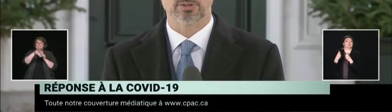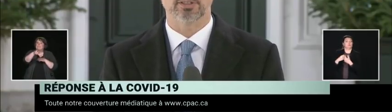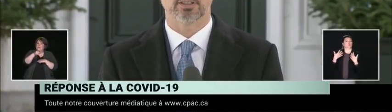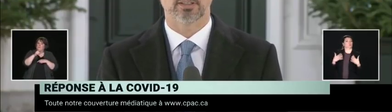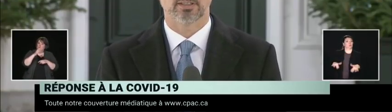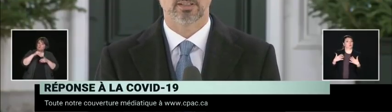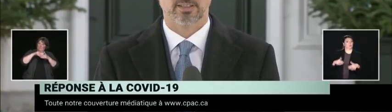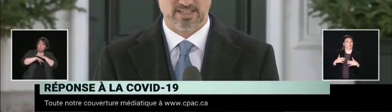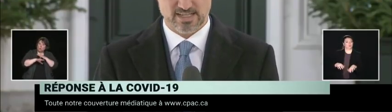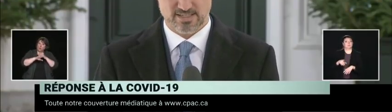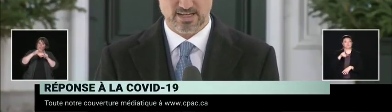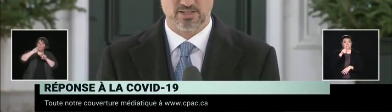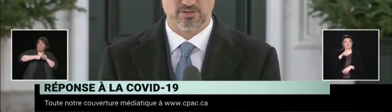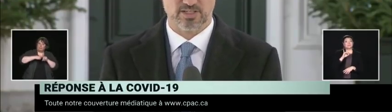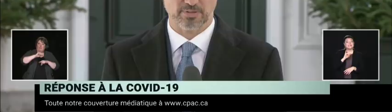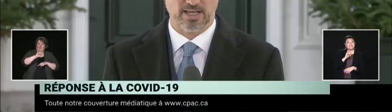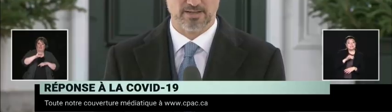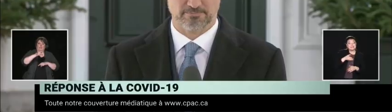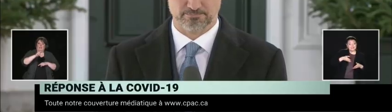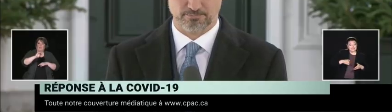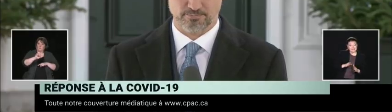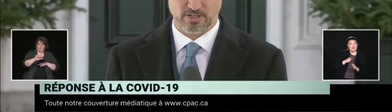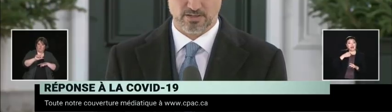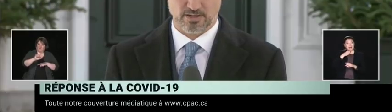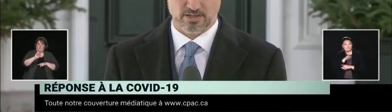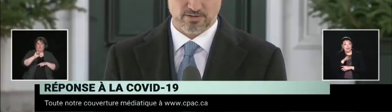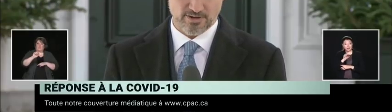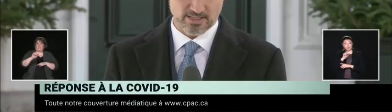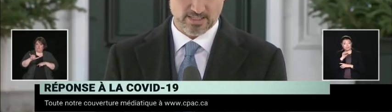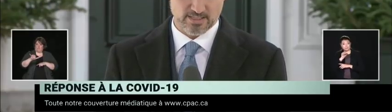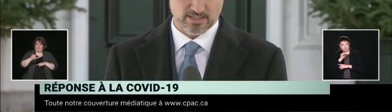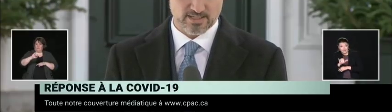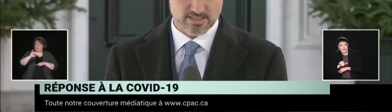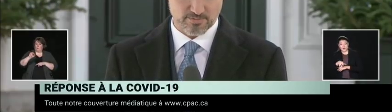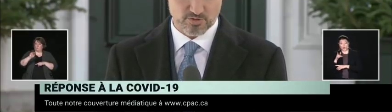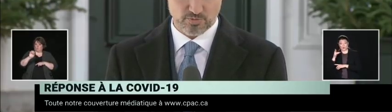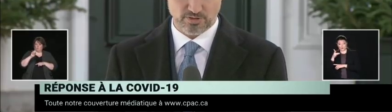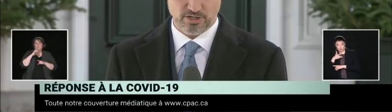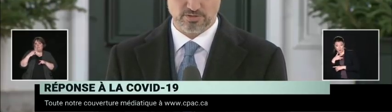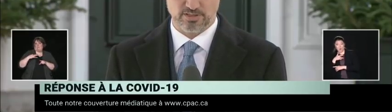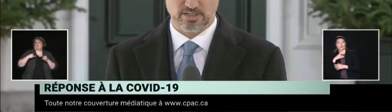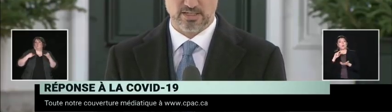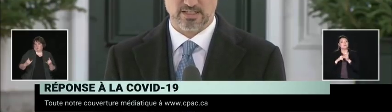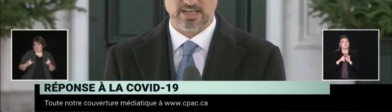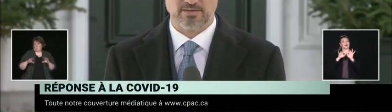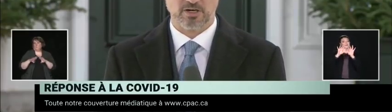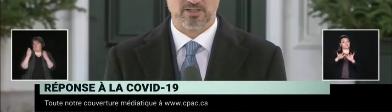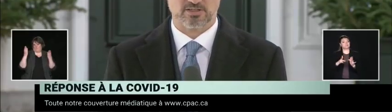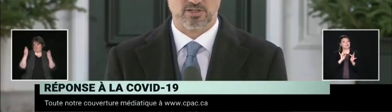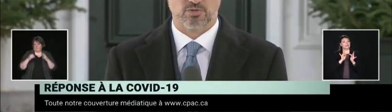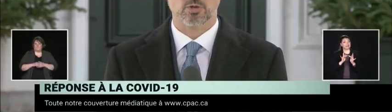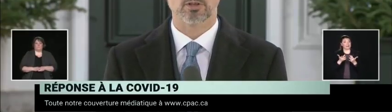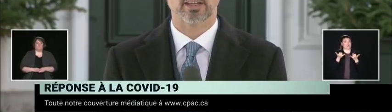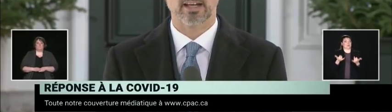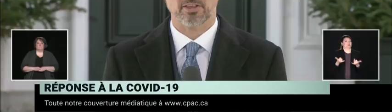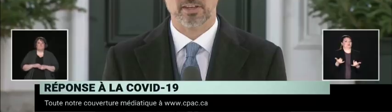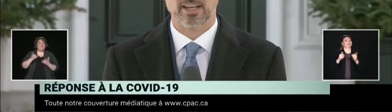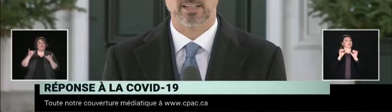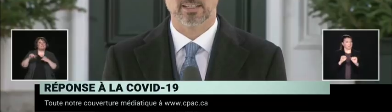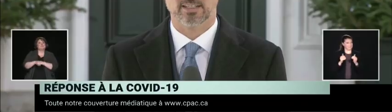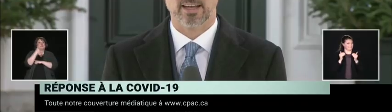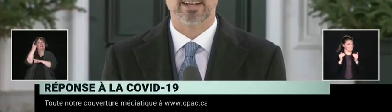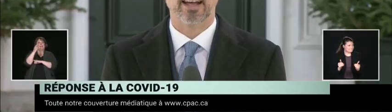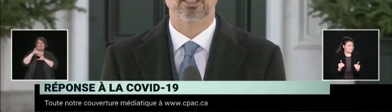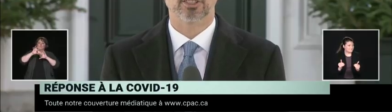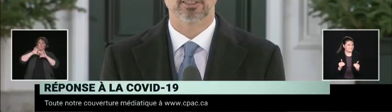or June, today's the day you can apply. Finally, as some of you will know, today marks World Health